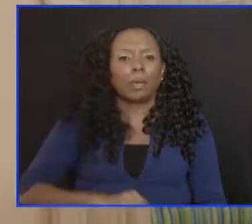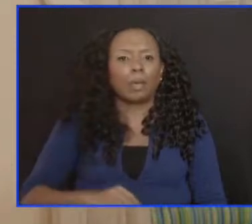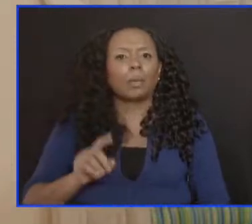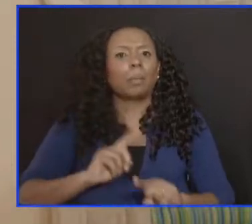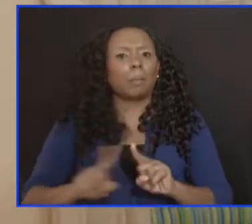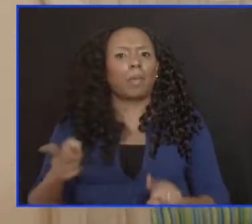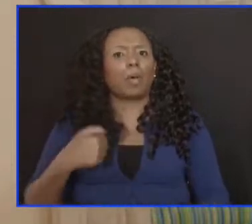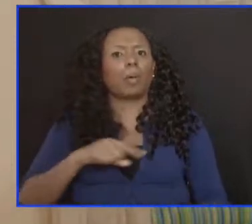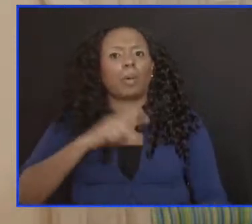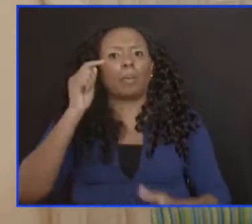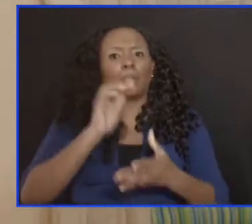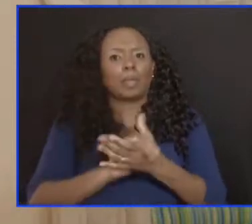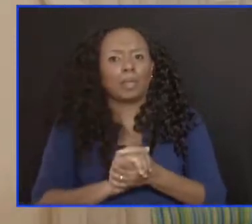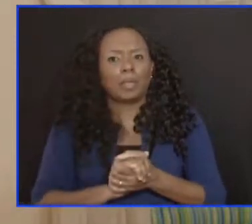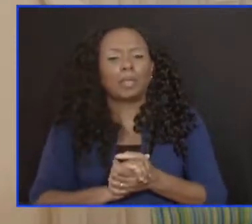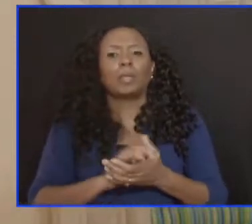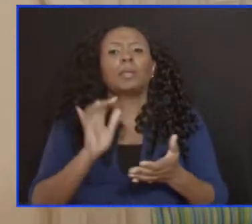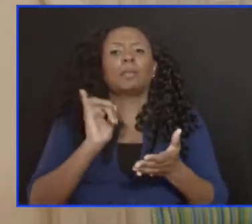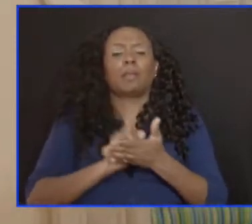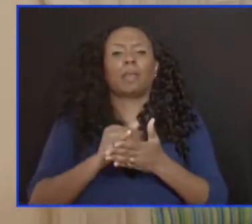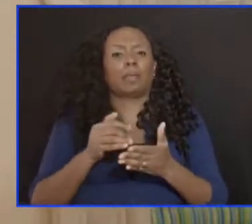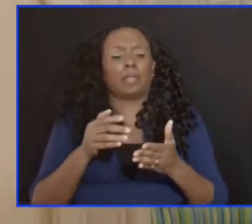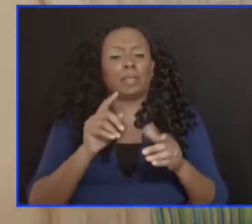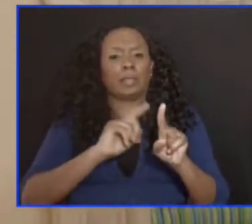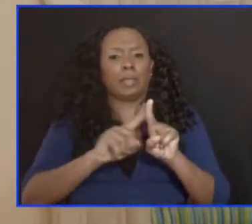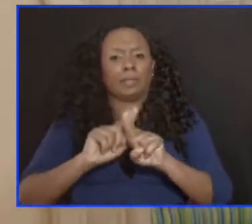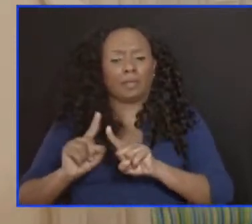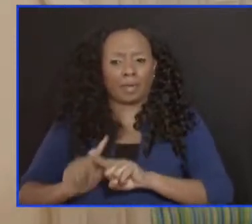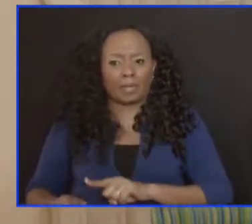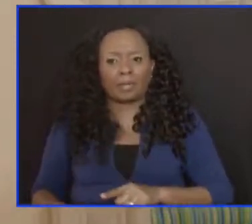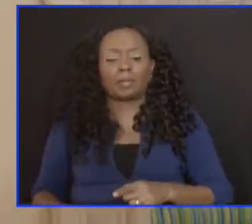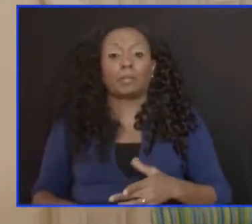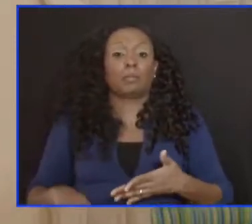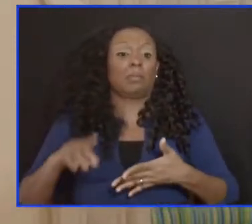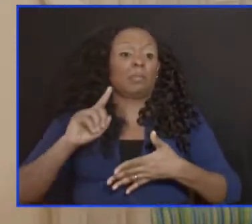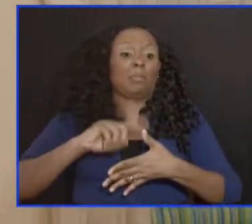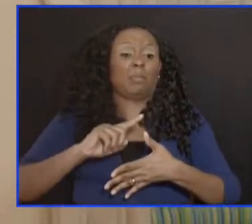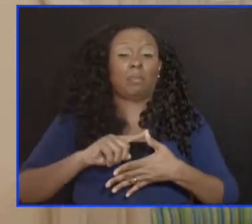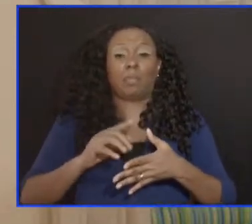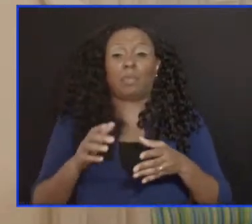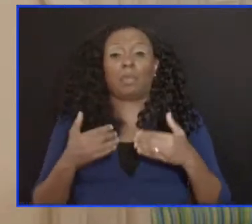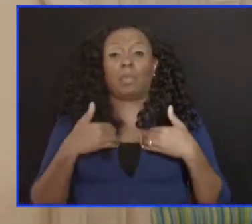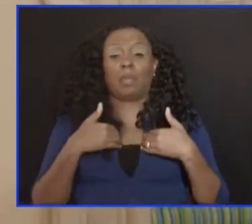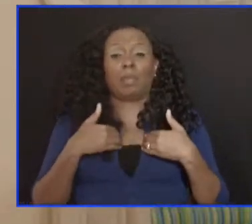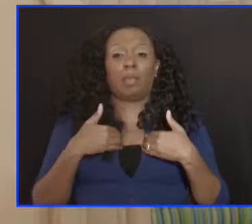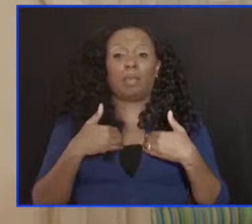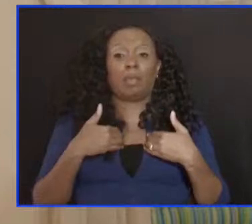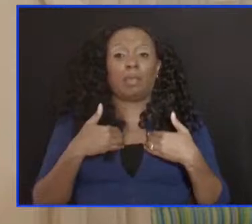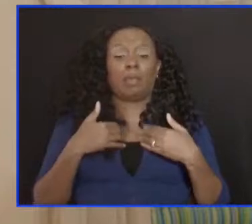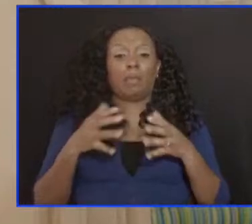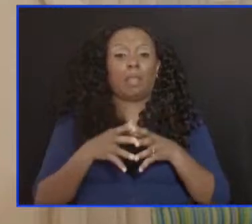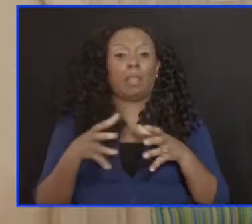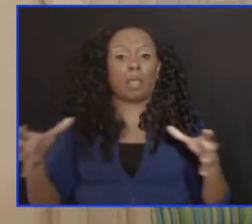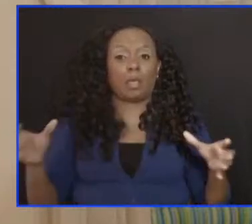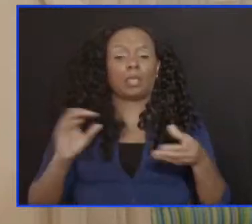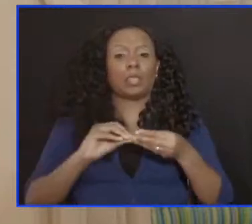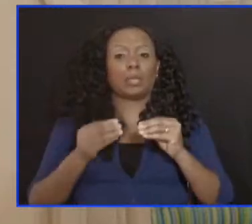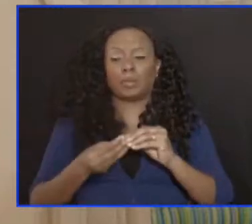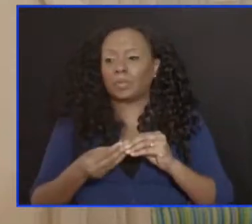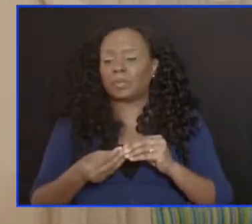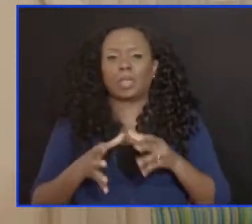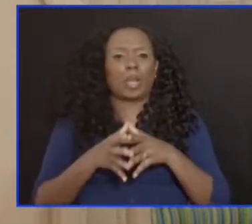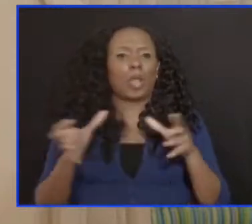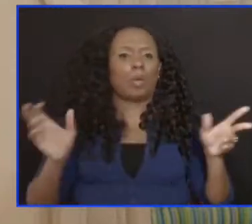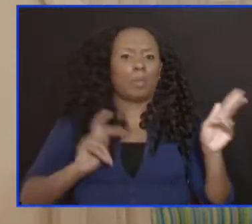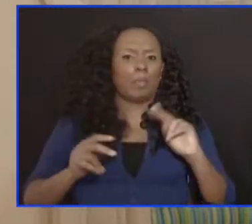whole suite of strategies. We realized that based on the sheer numbers, we simply could not continue to do routine quarantine like